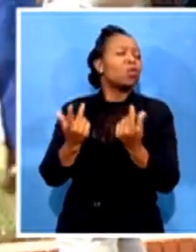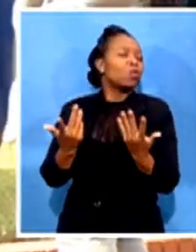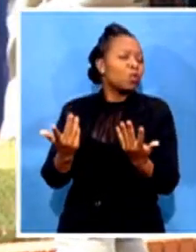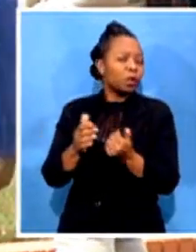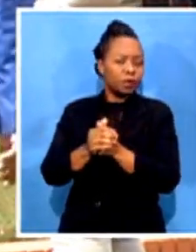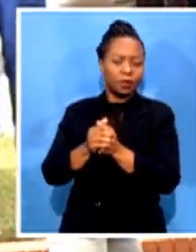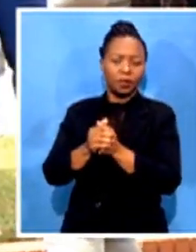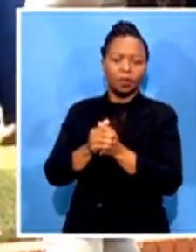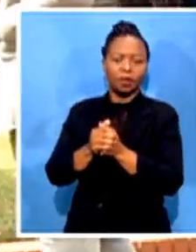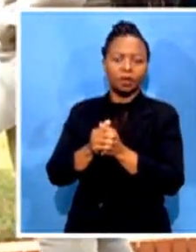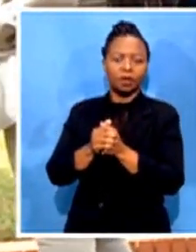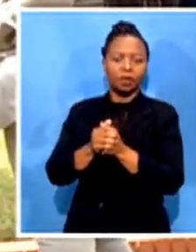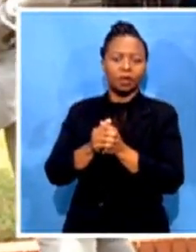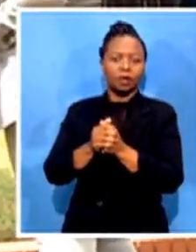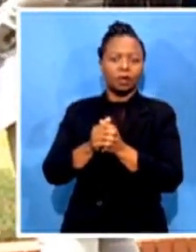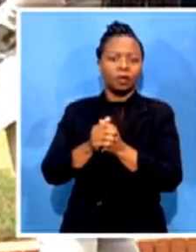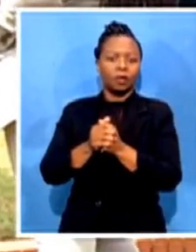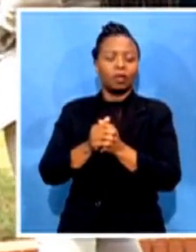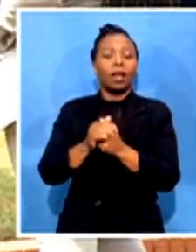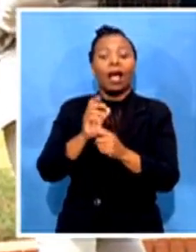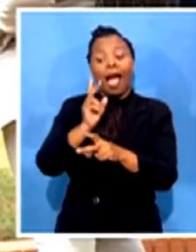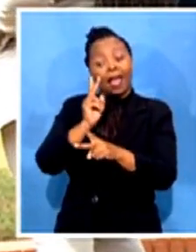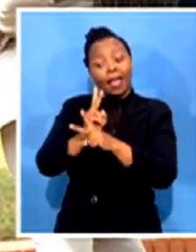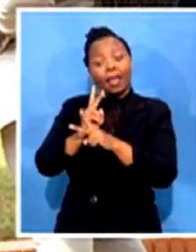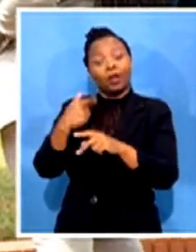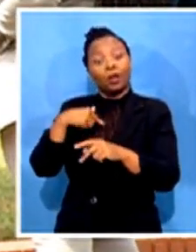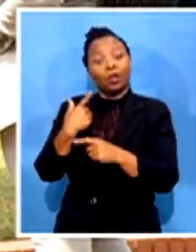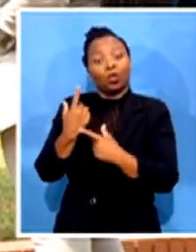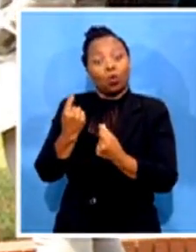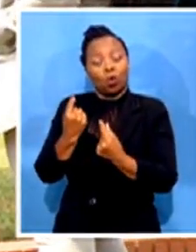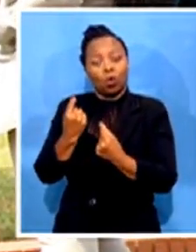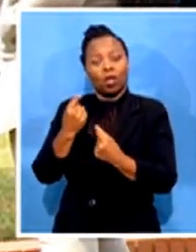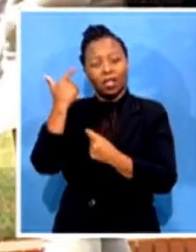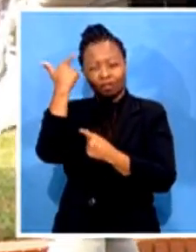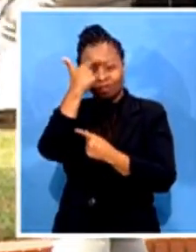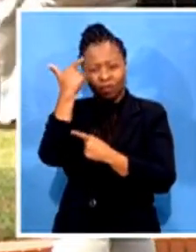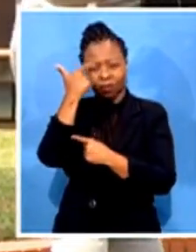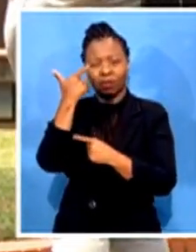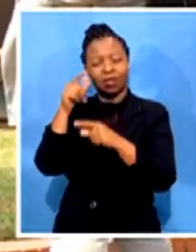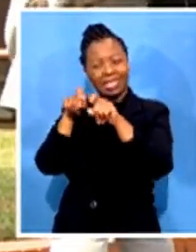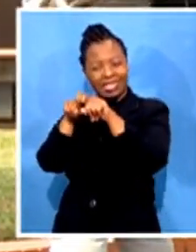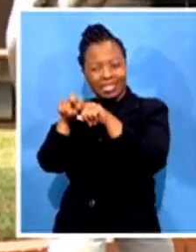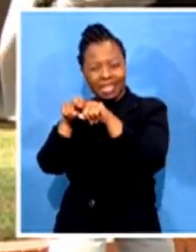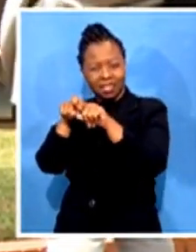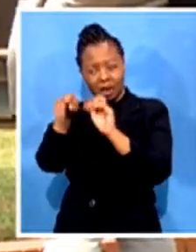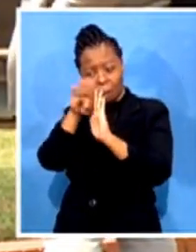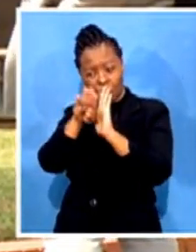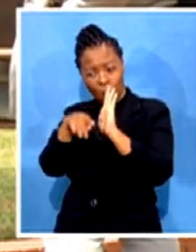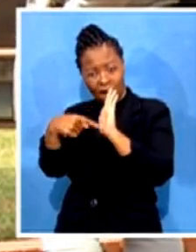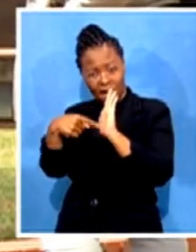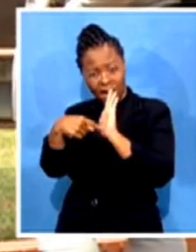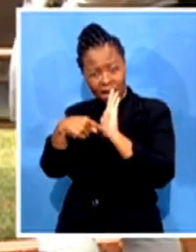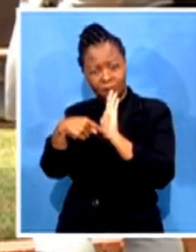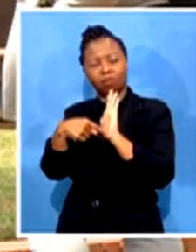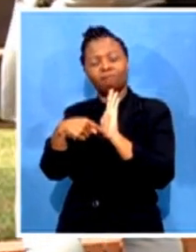once again ensure that the screening and testing program is rolled out throughout